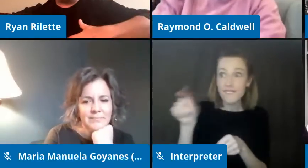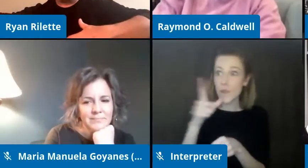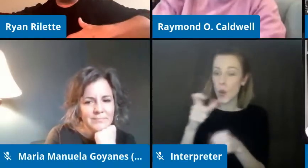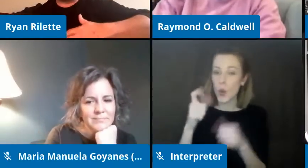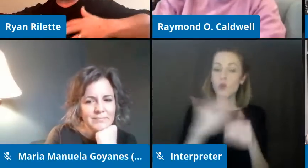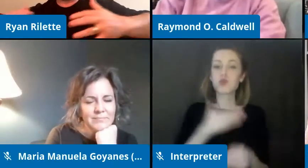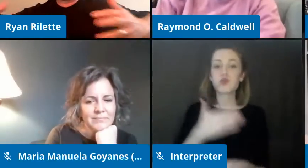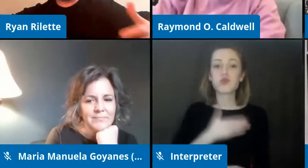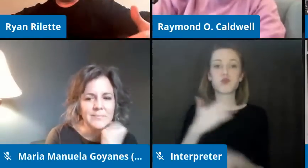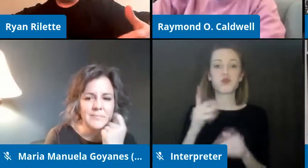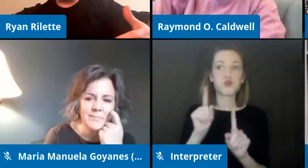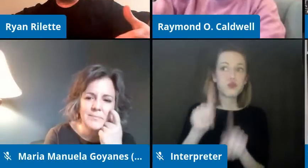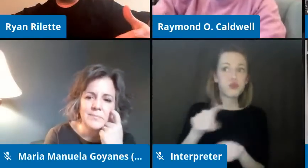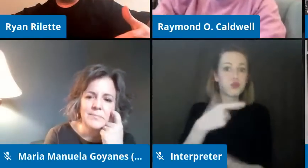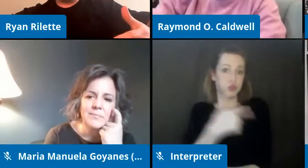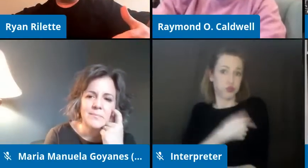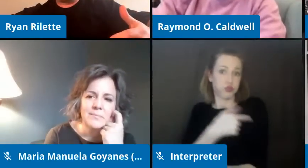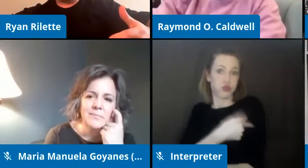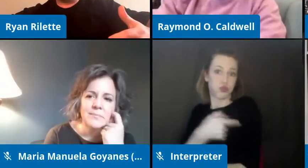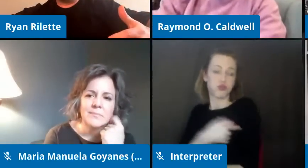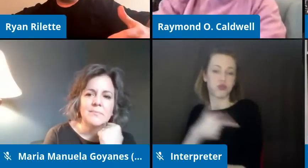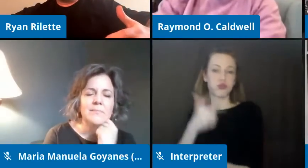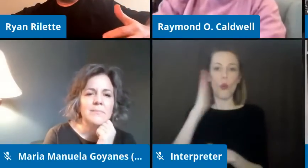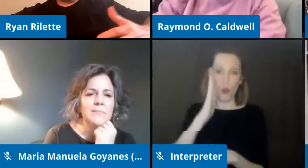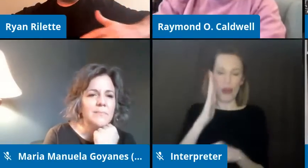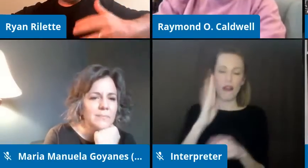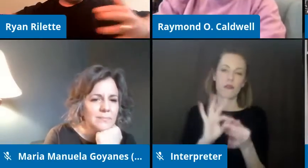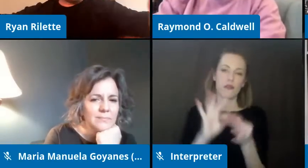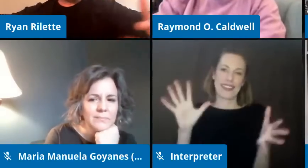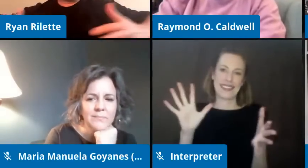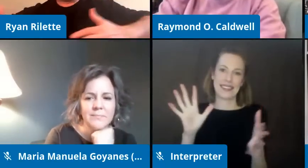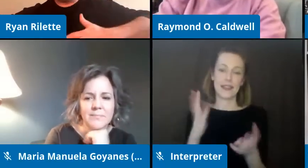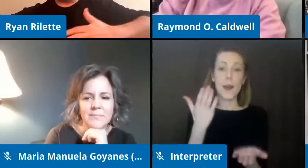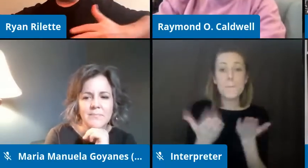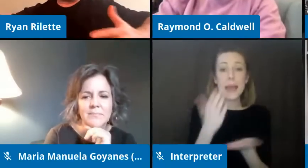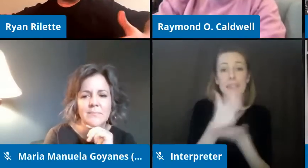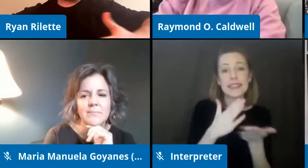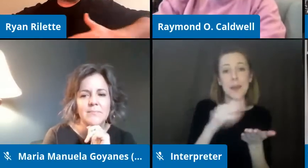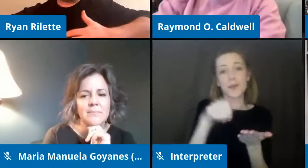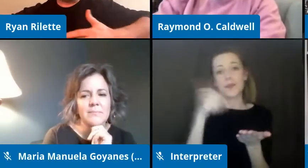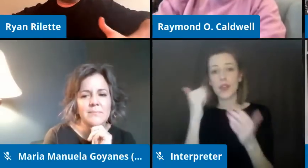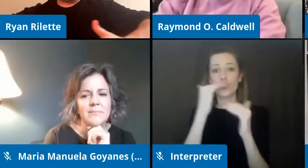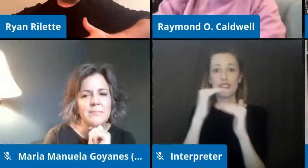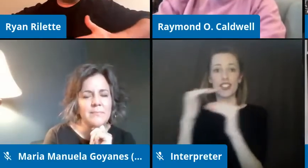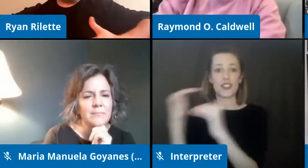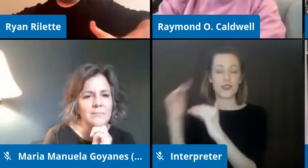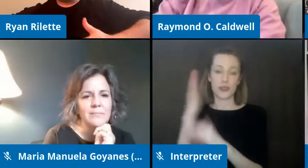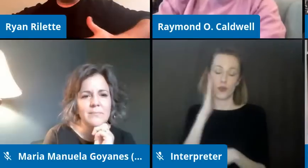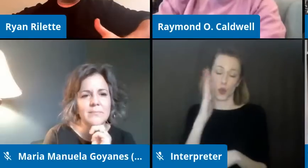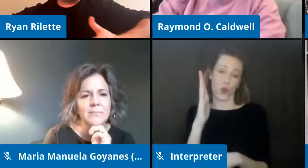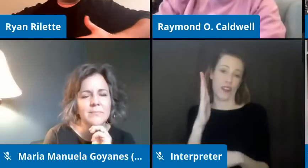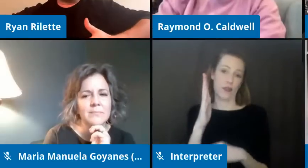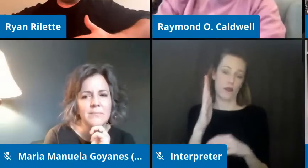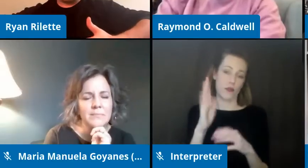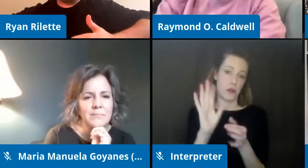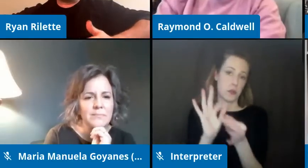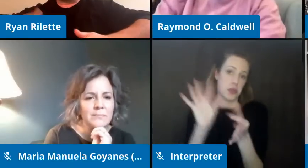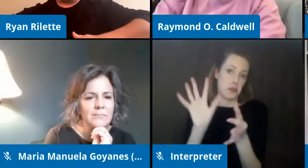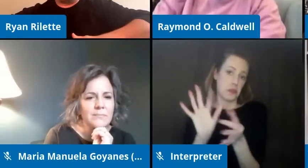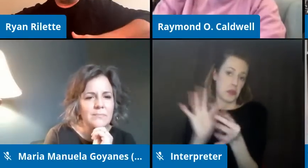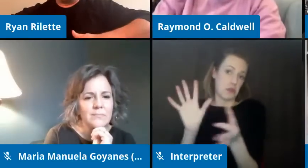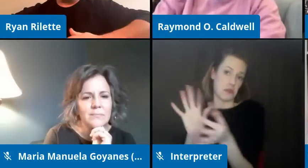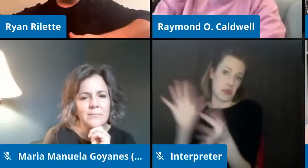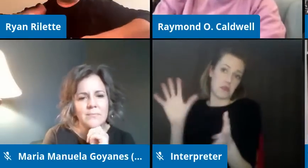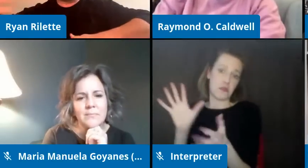we might relax some of the other restrictions before then. We might go in and out of social distancing during periods where